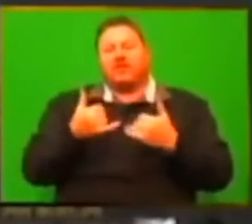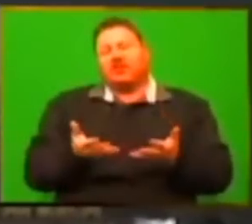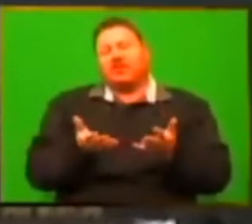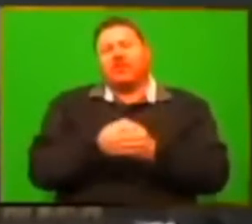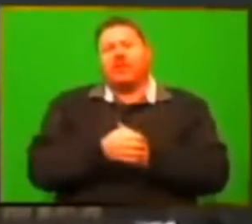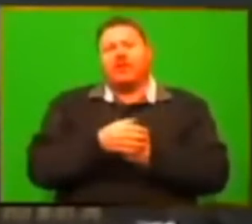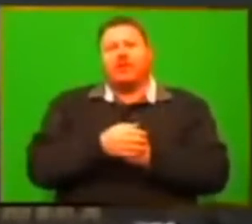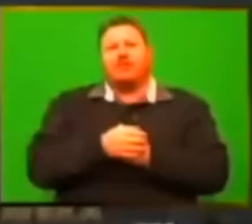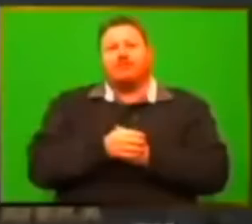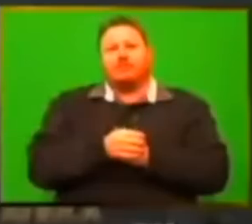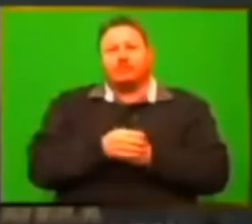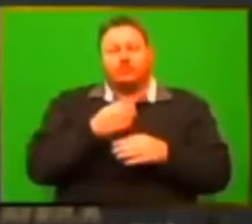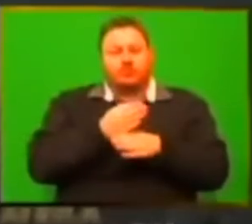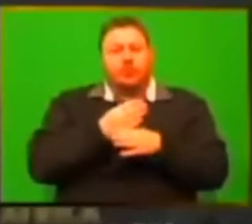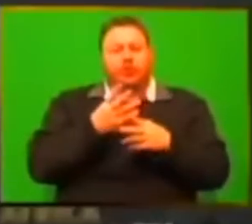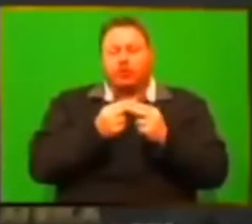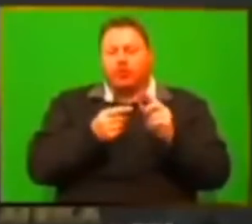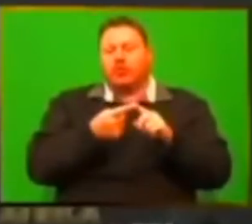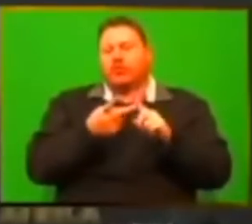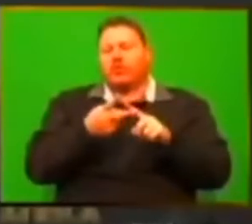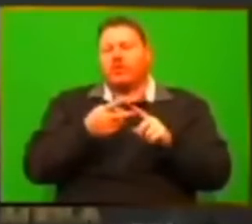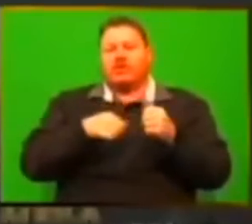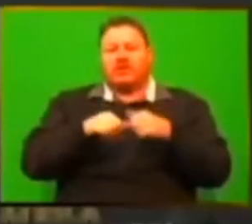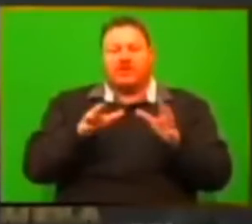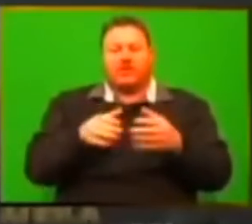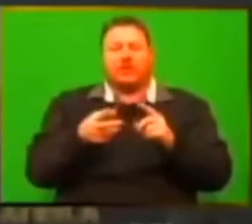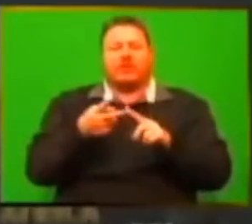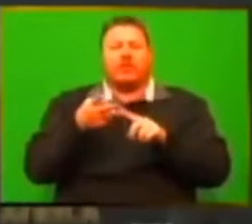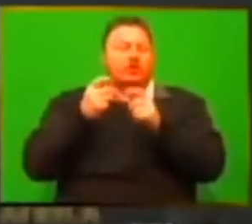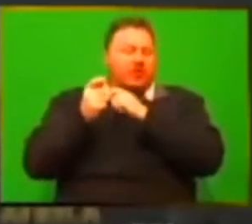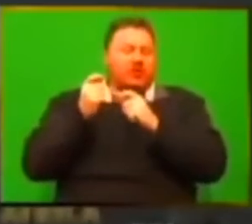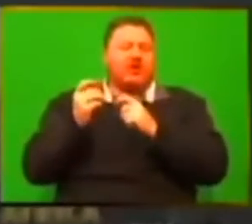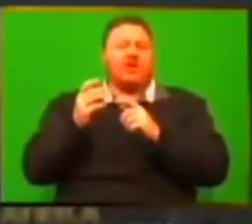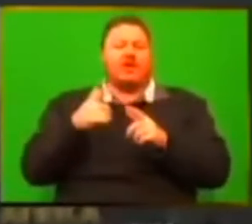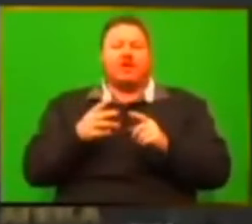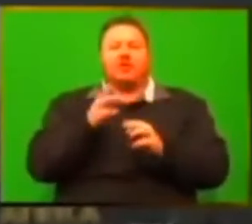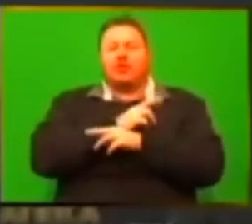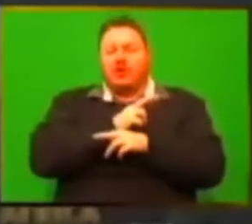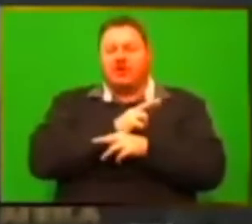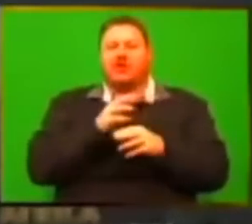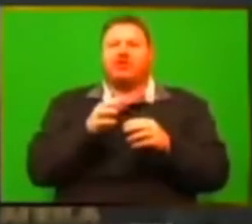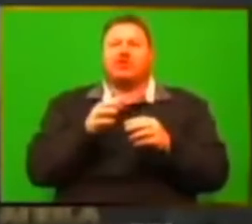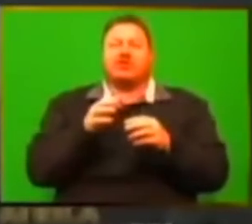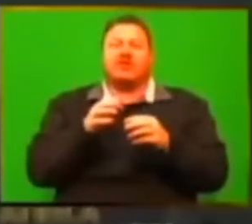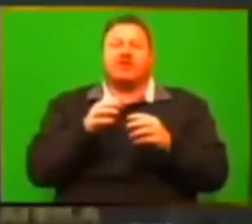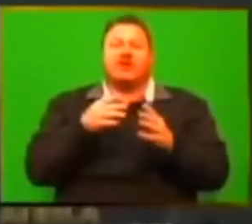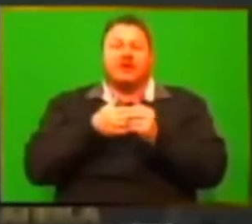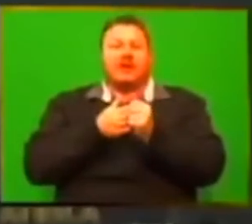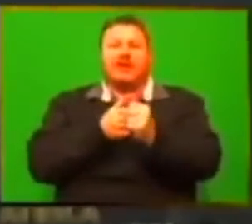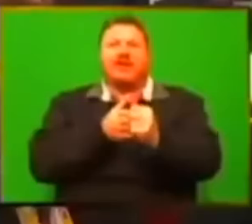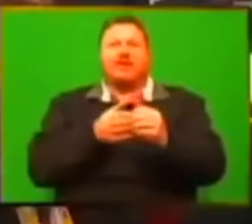workers' movement, civil society, religious leaders, and traditional leaders to reject this grand coalition led